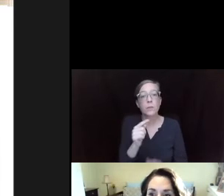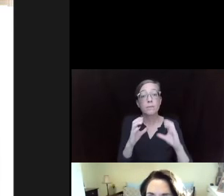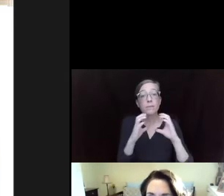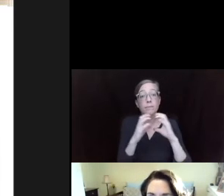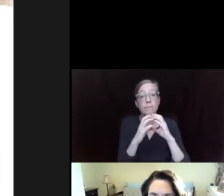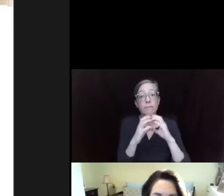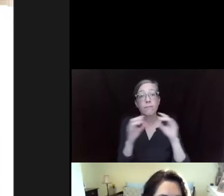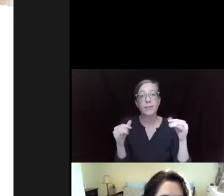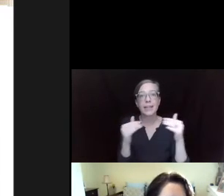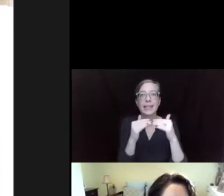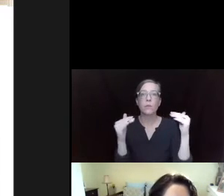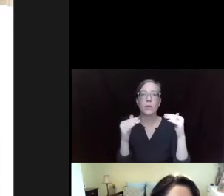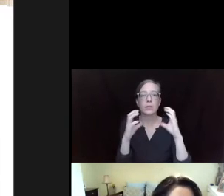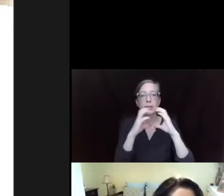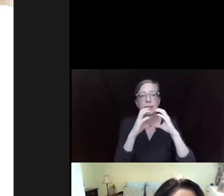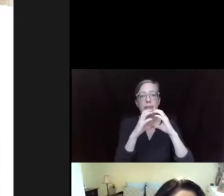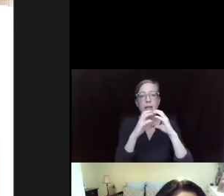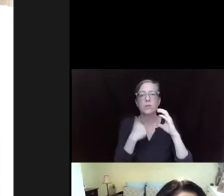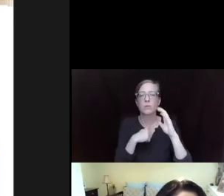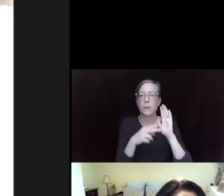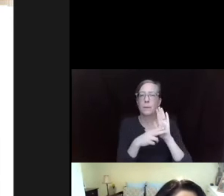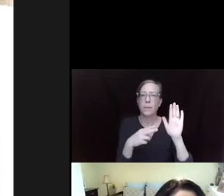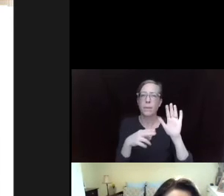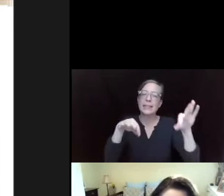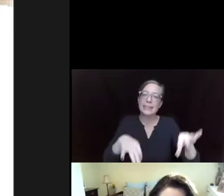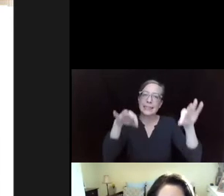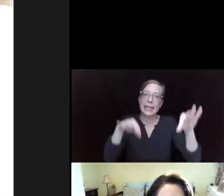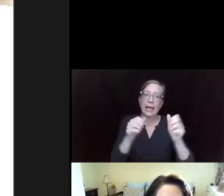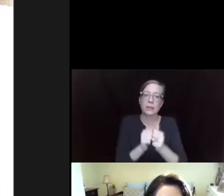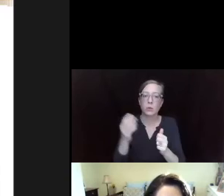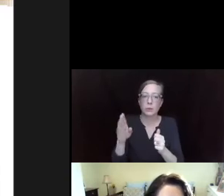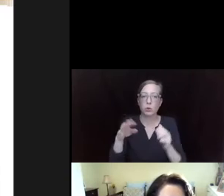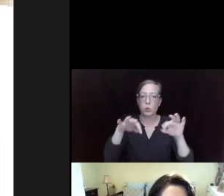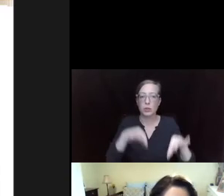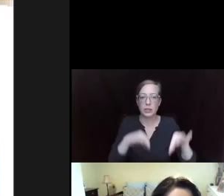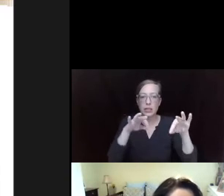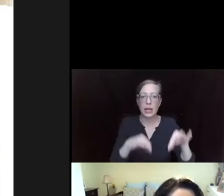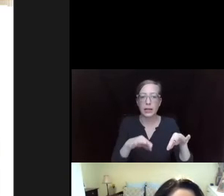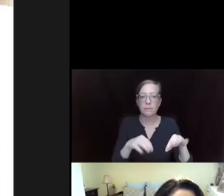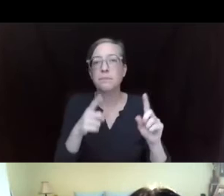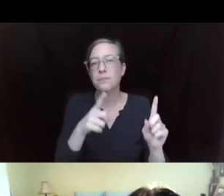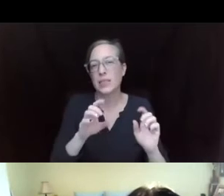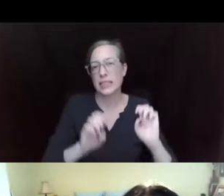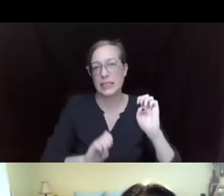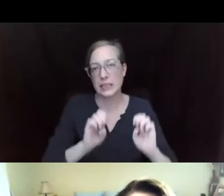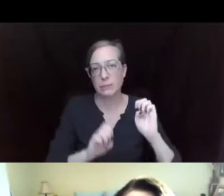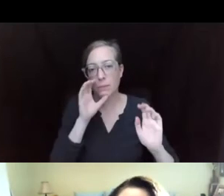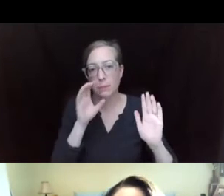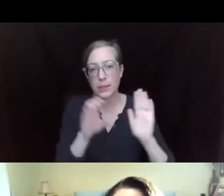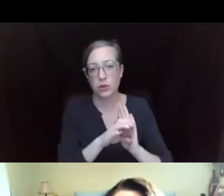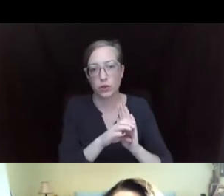blue fluorescent dye. And I know, and from this picture, that is an experimental picture, I put this little